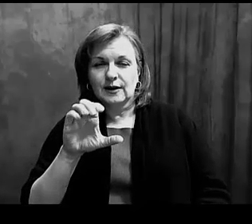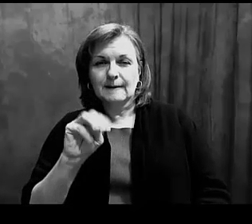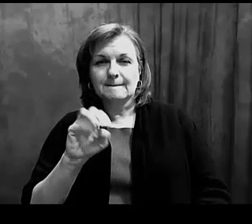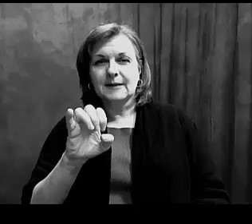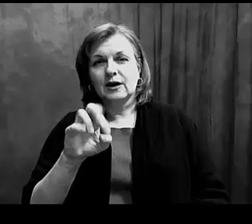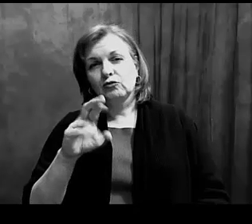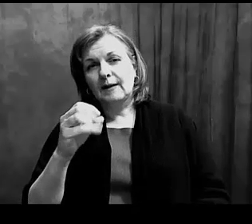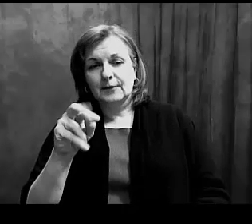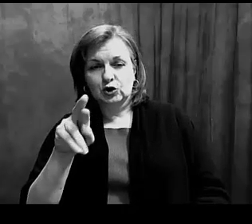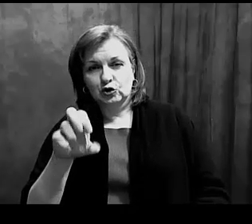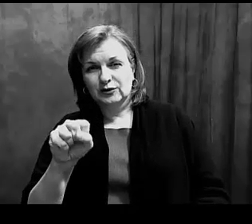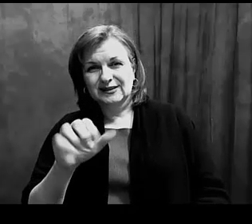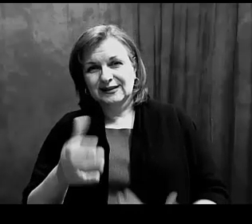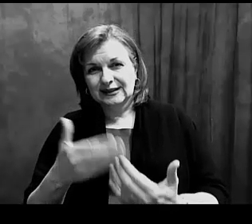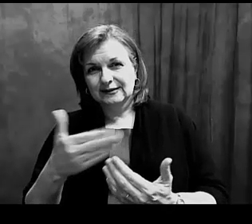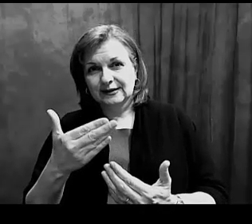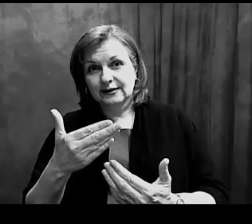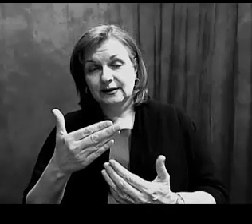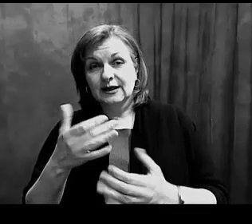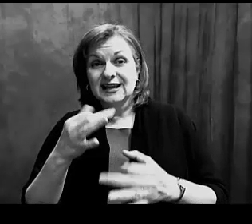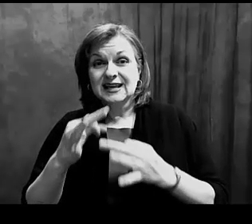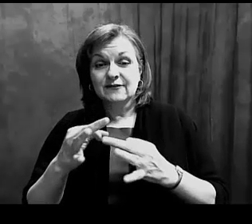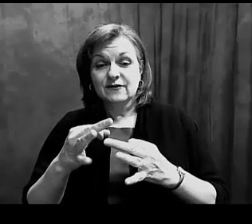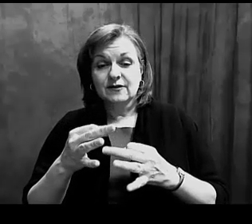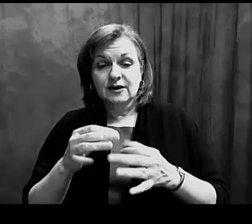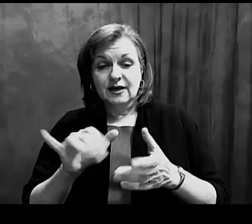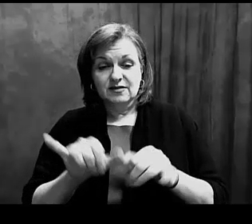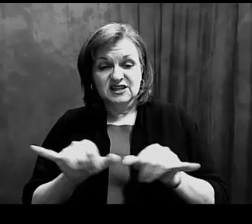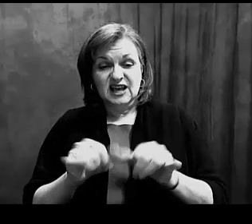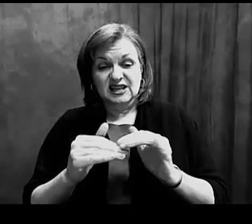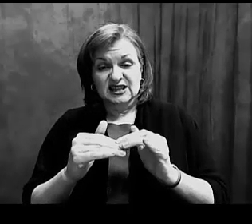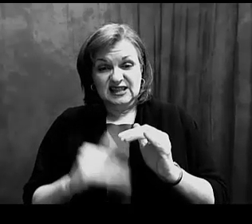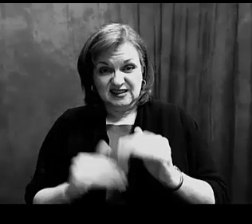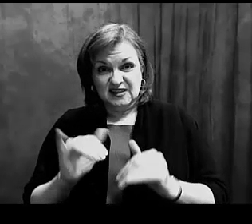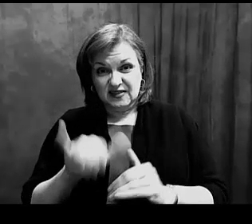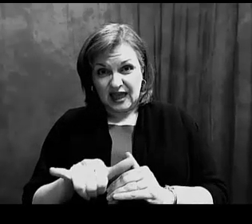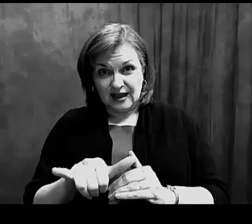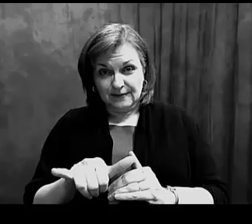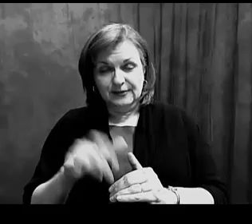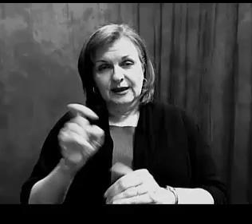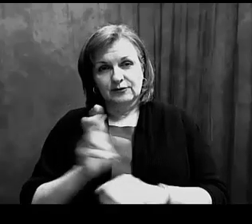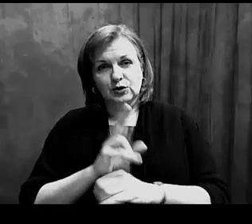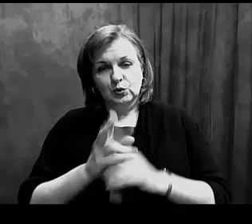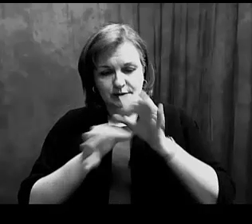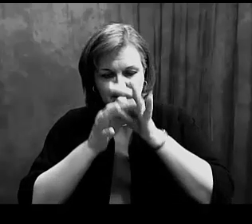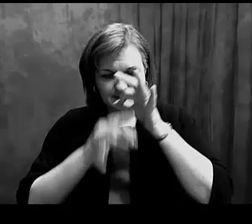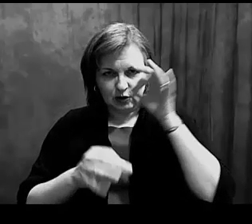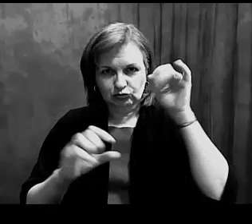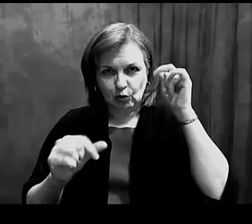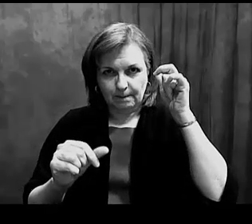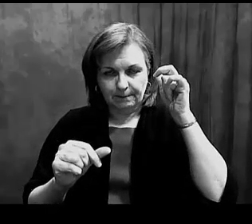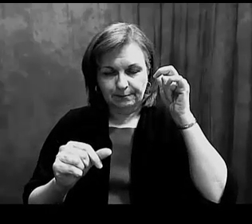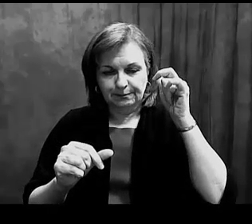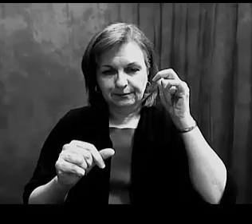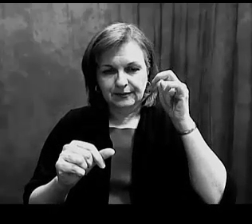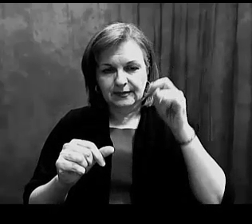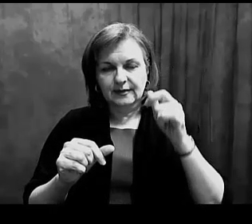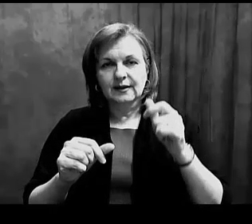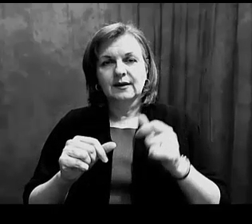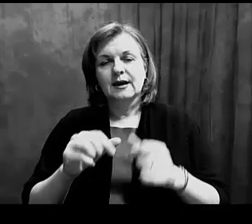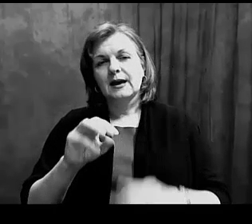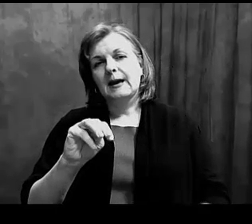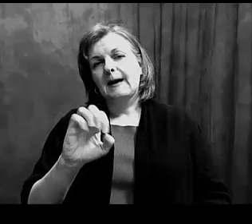pretty easily. If we want to look at anything smaller than that, we actually have to use microscopy to do it.